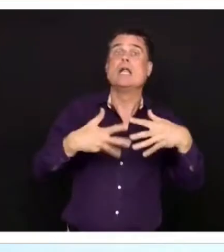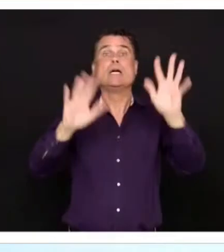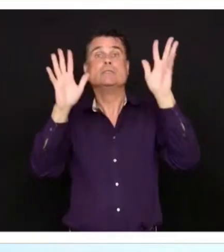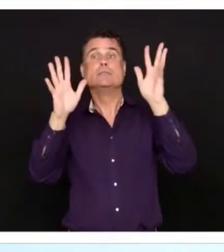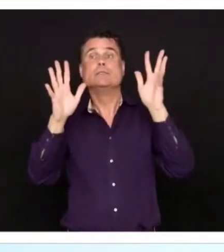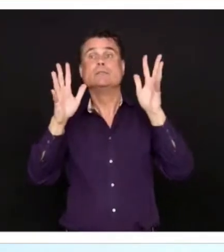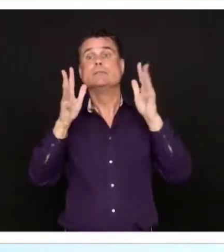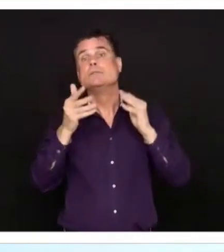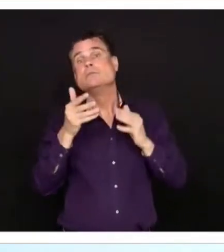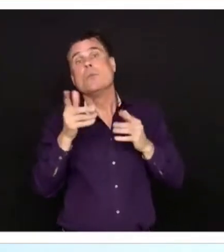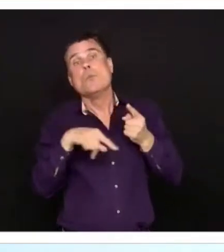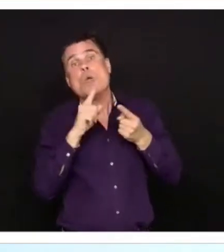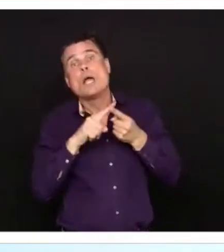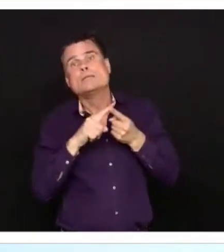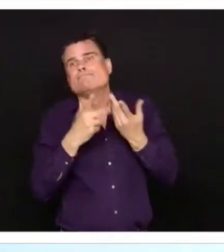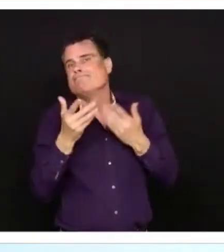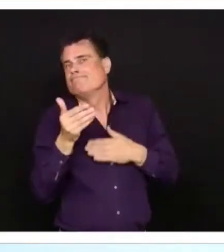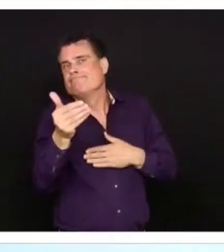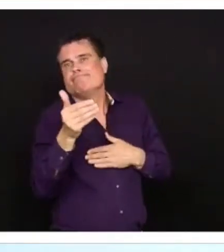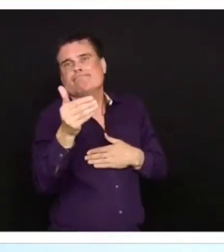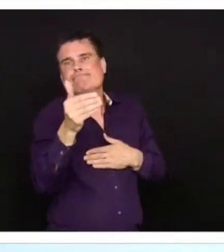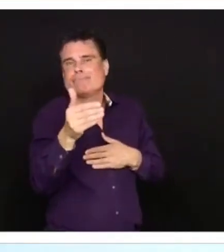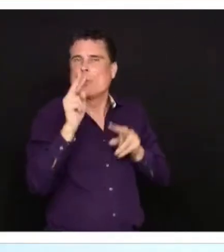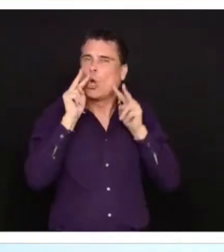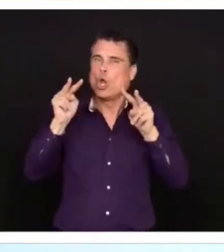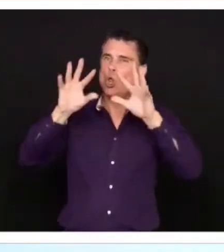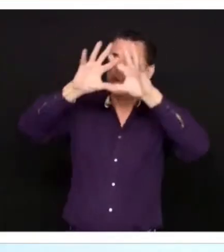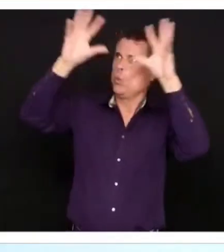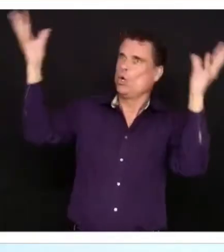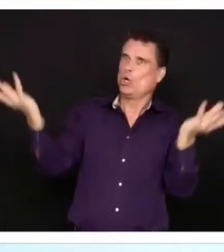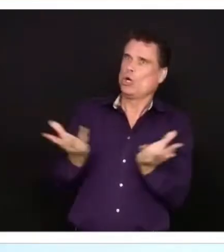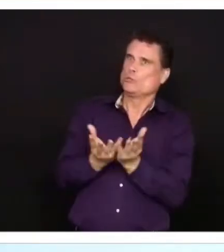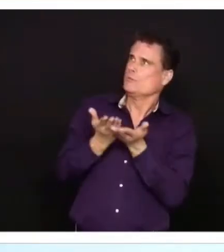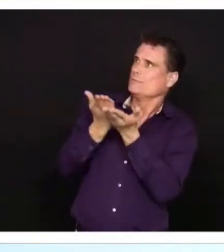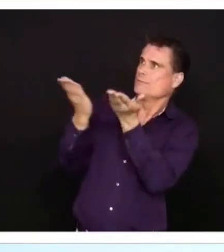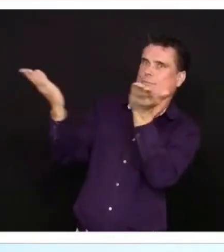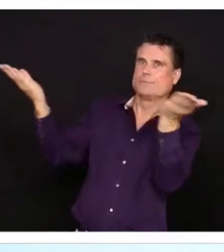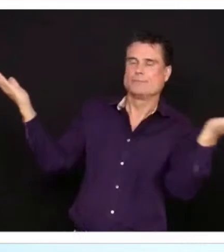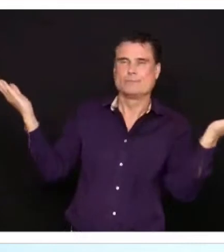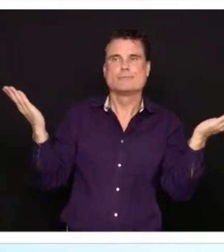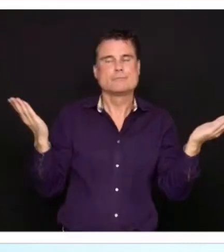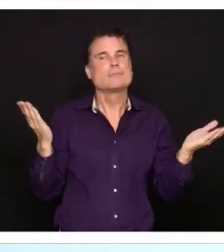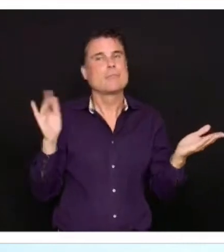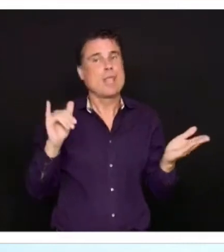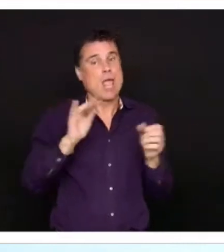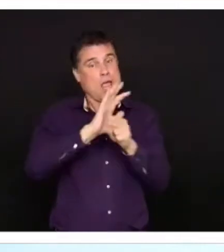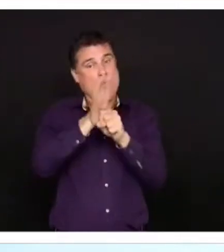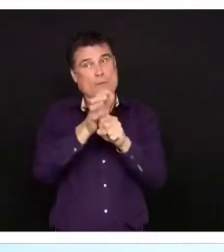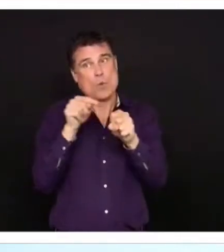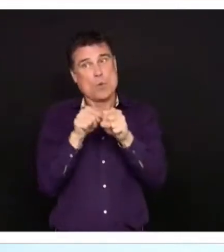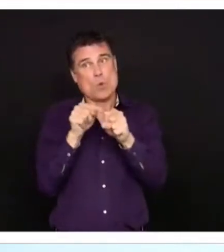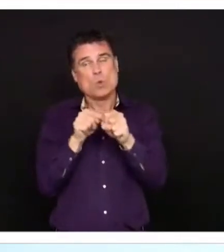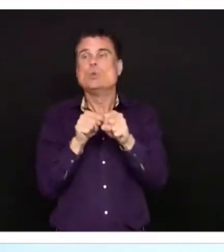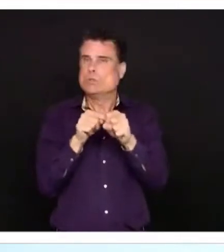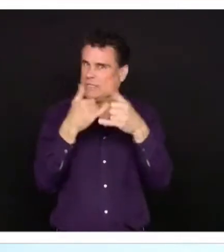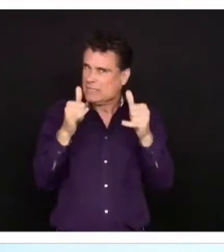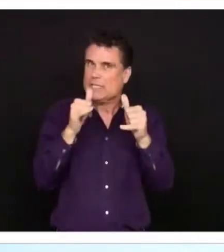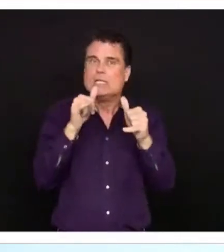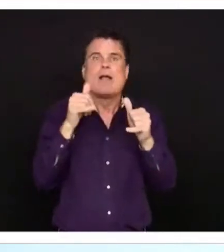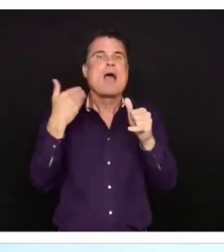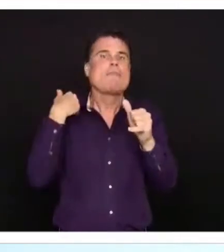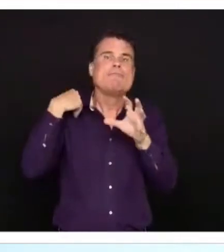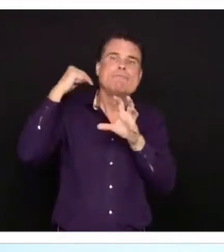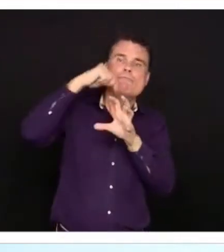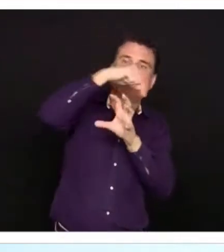take a while to develop. We've made, I think, together, some good decisions and followed